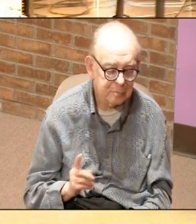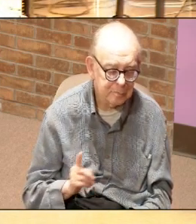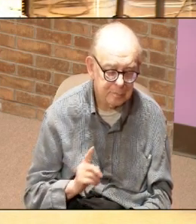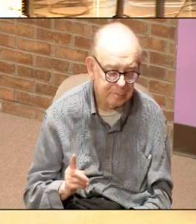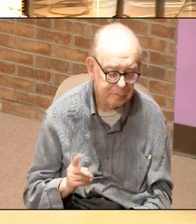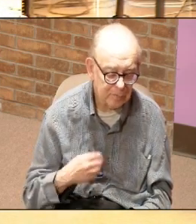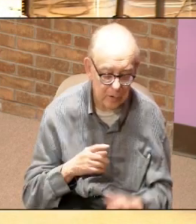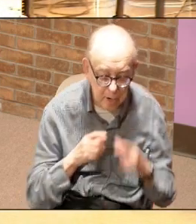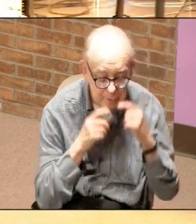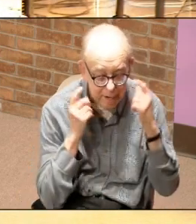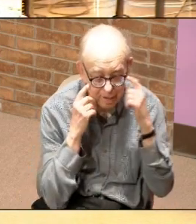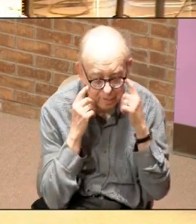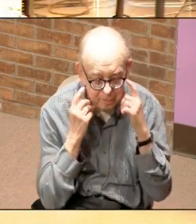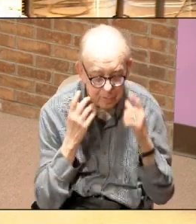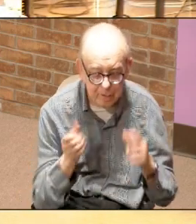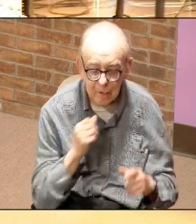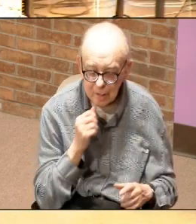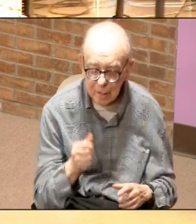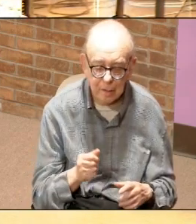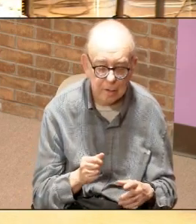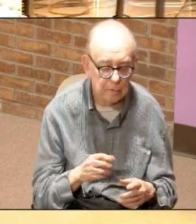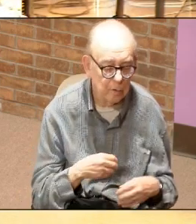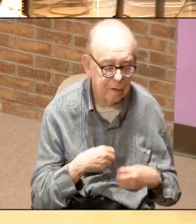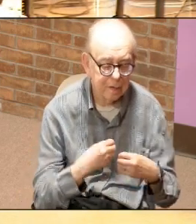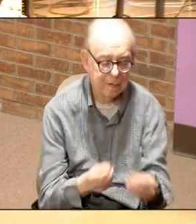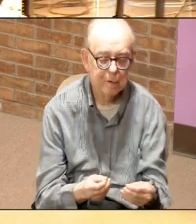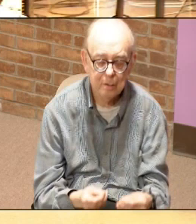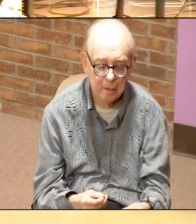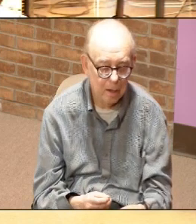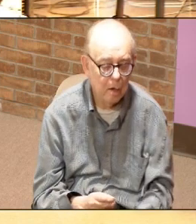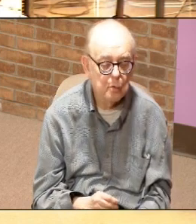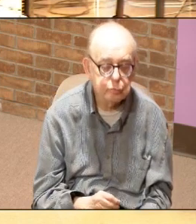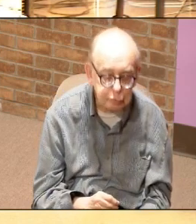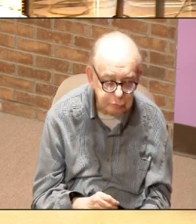Wear a mask and you won't transmit it.